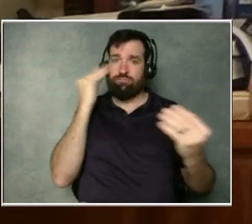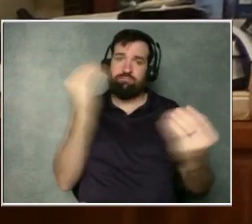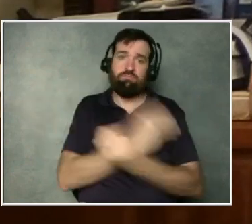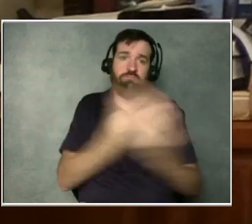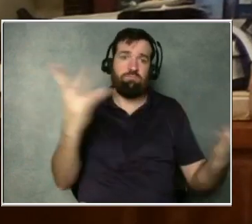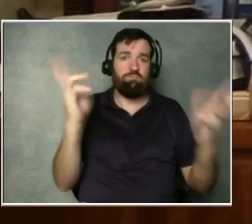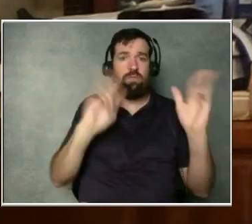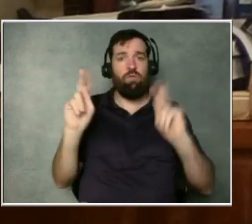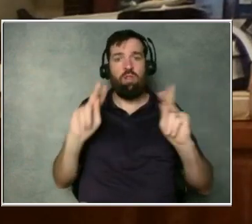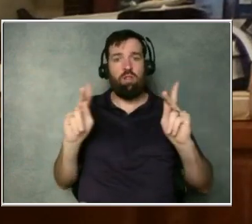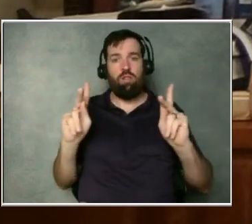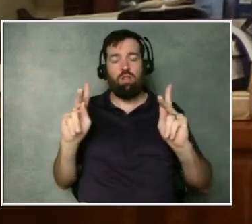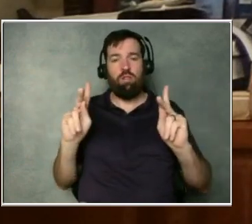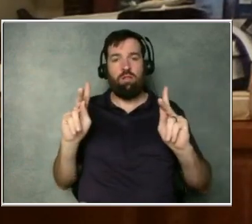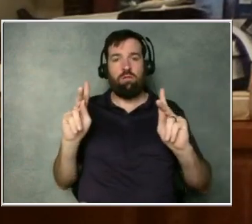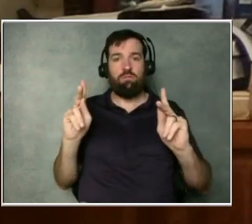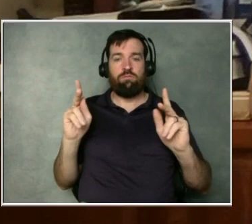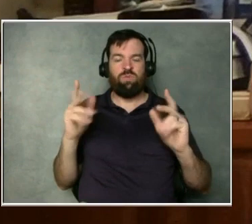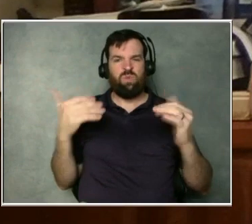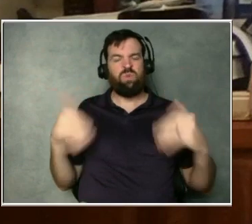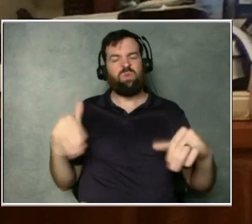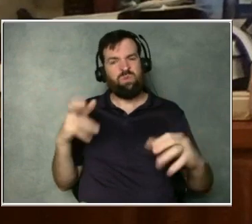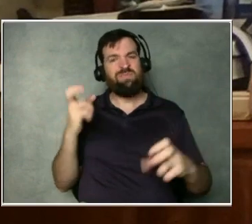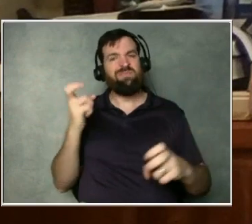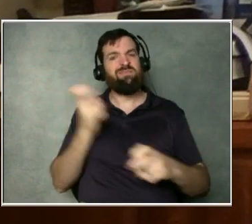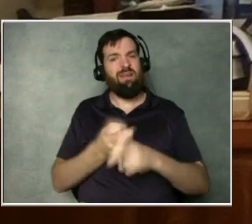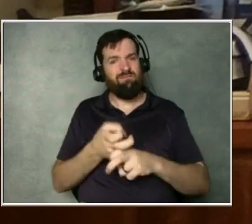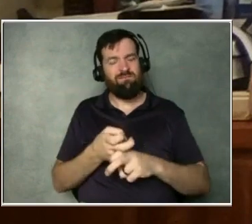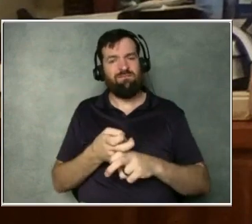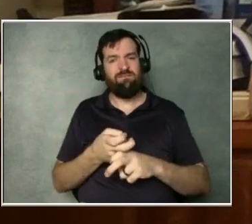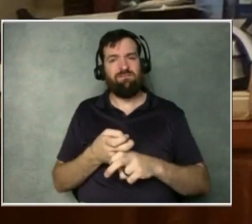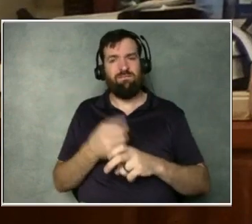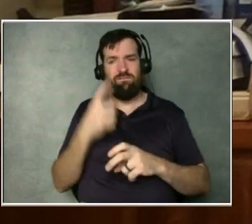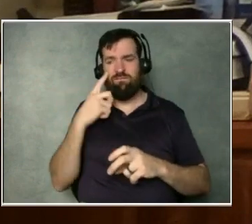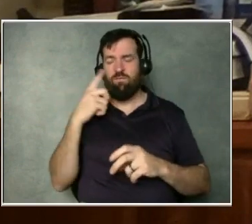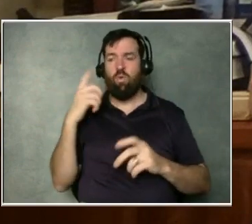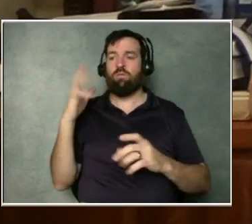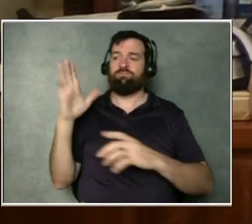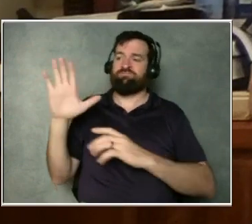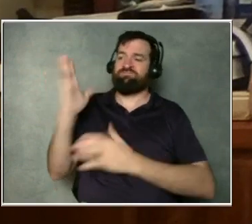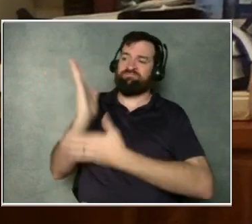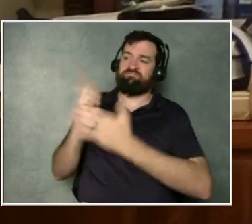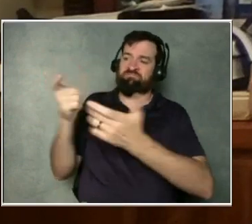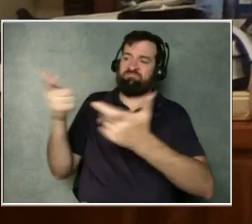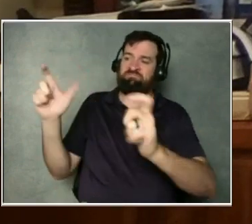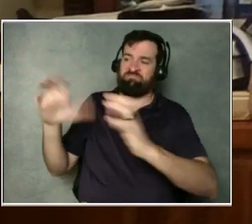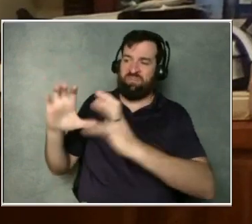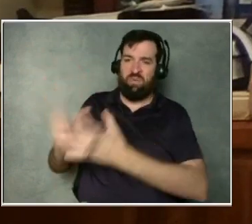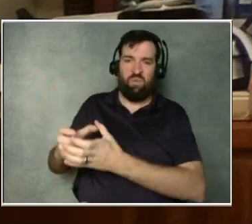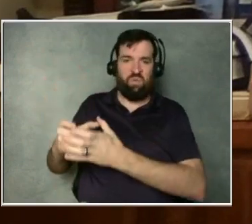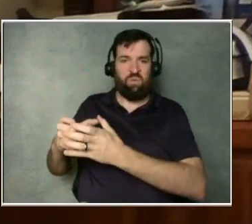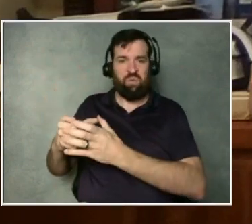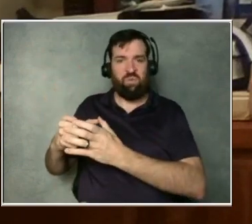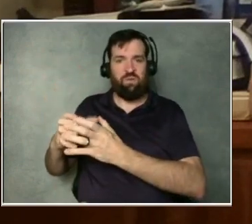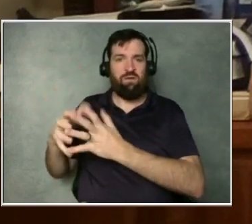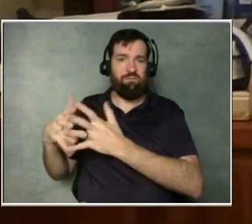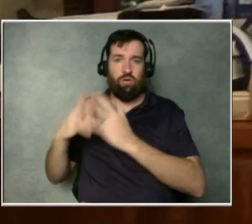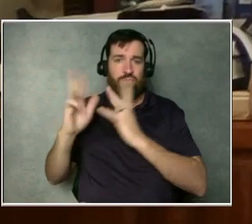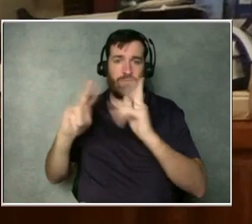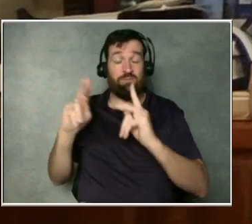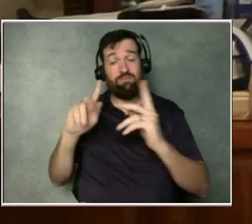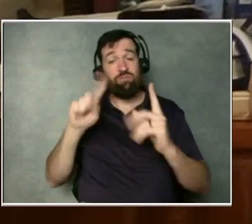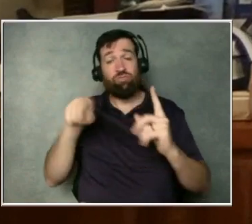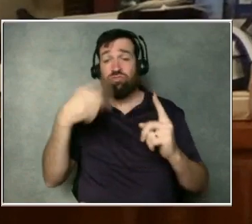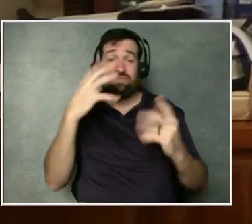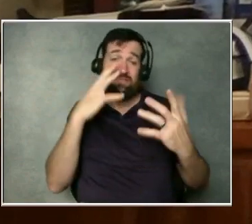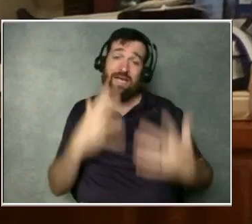people, it proved very, very difficult for a substantial minority of the American population. And that's just